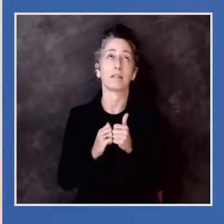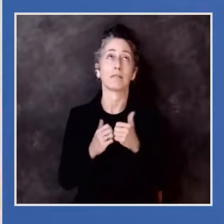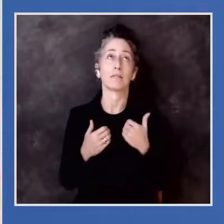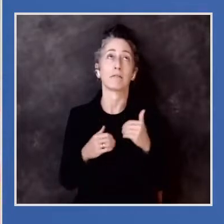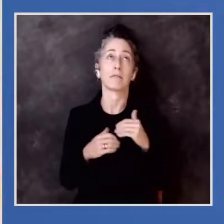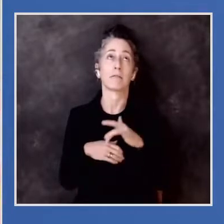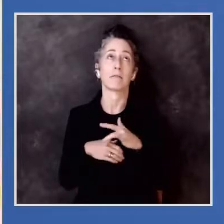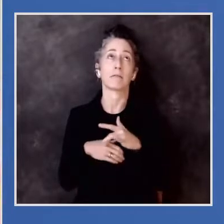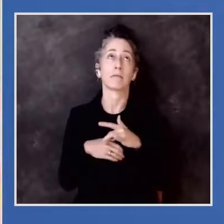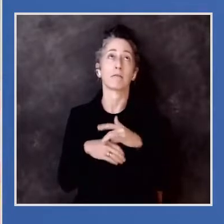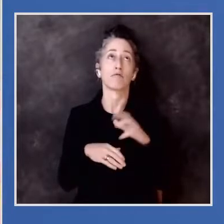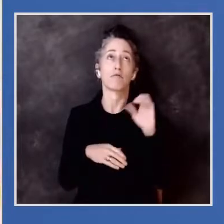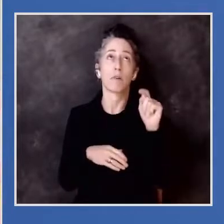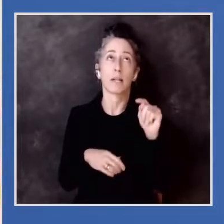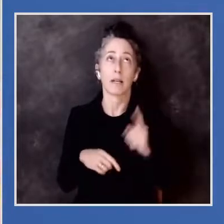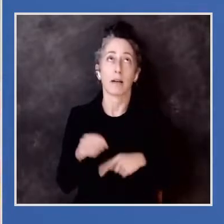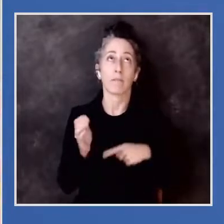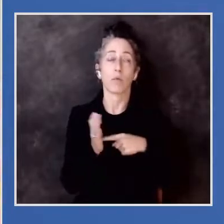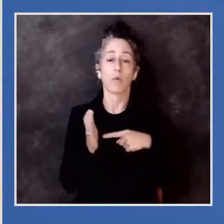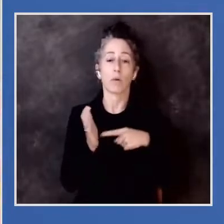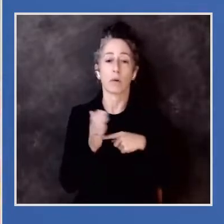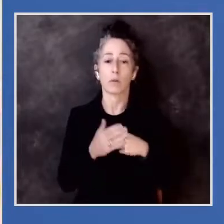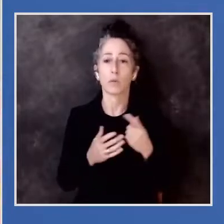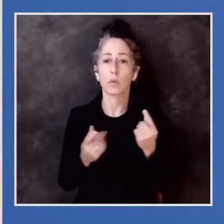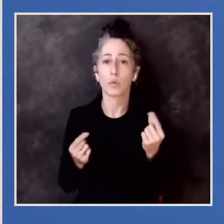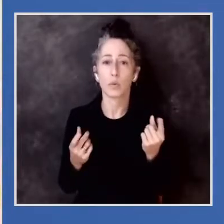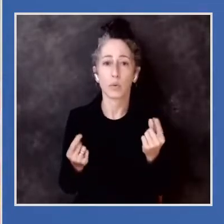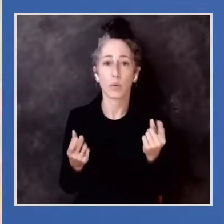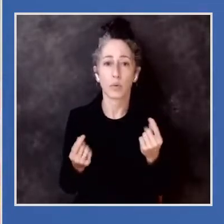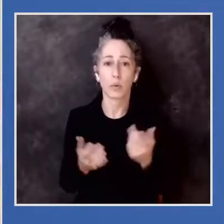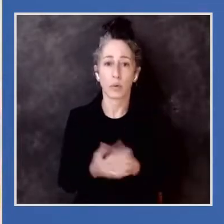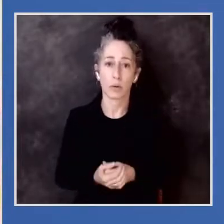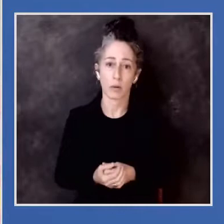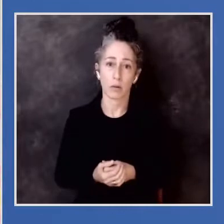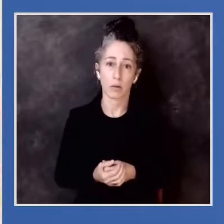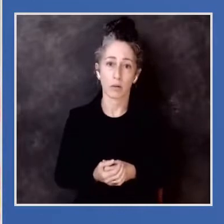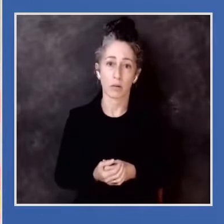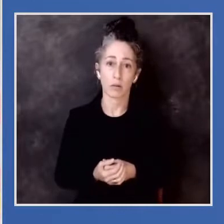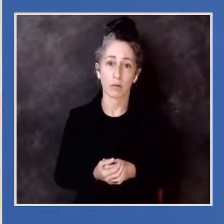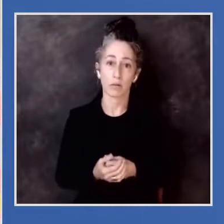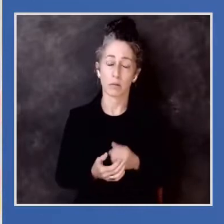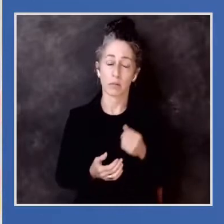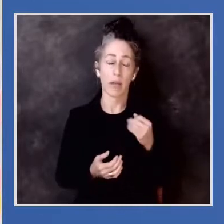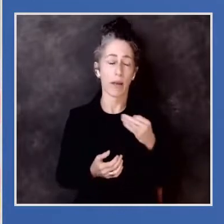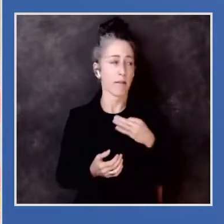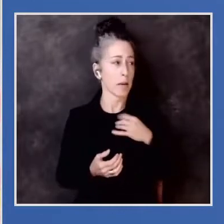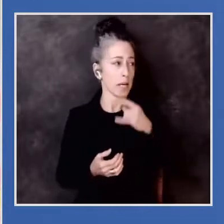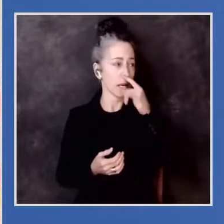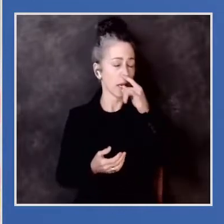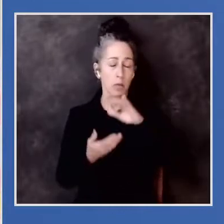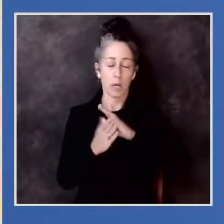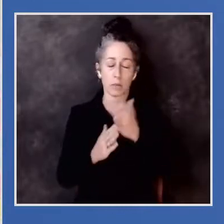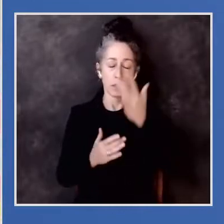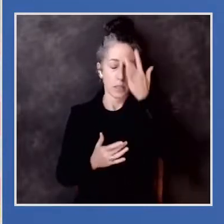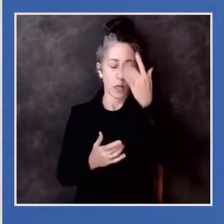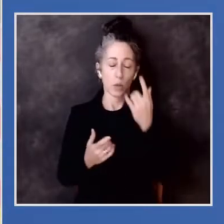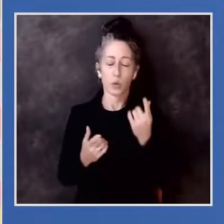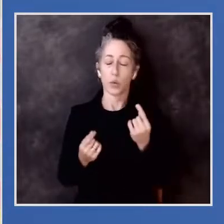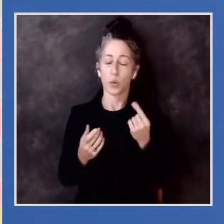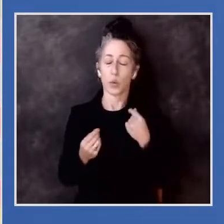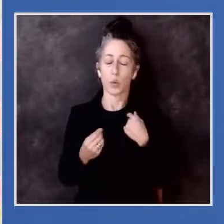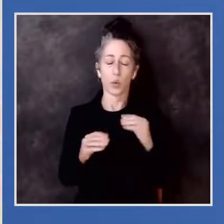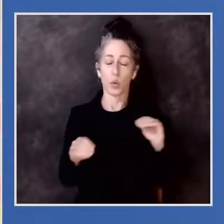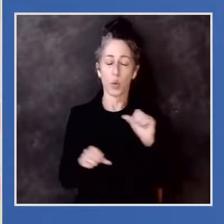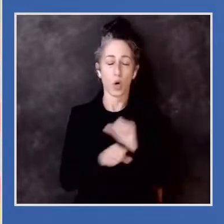rent? What are they going to do if one of my kids gets sick now that I've lost my